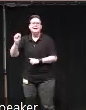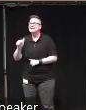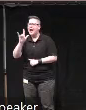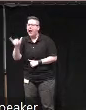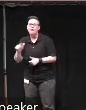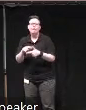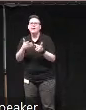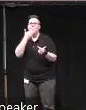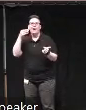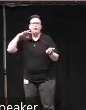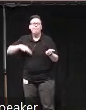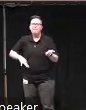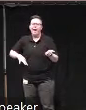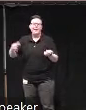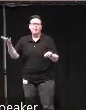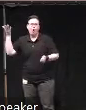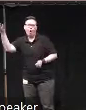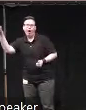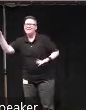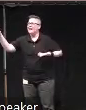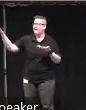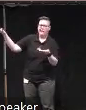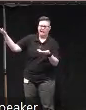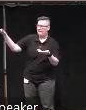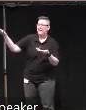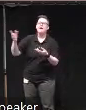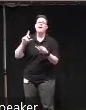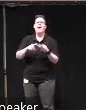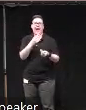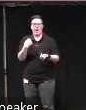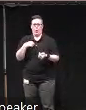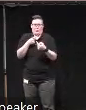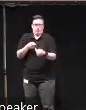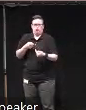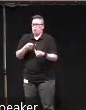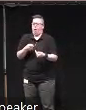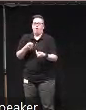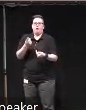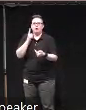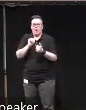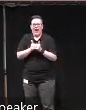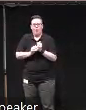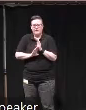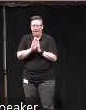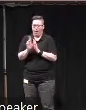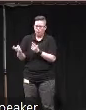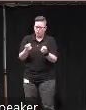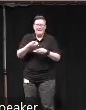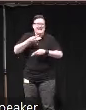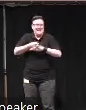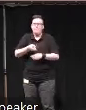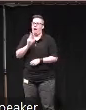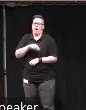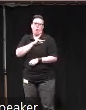more attractive benefit packages. And we have our own struggle to develop, recruit, and retain high quality staff